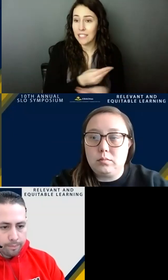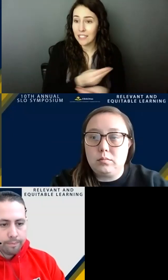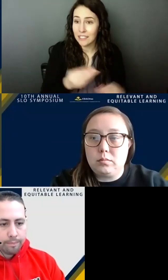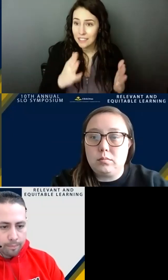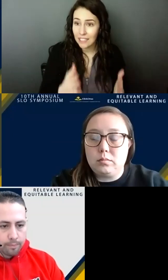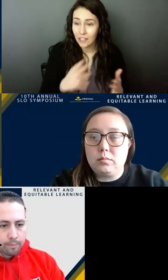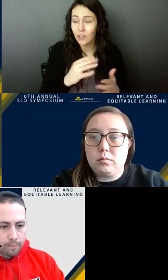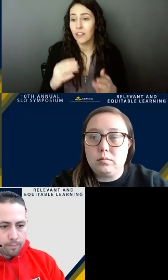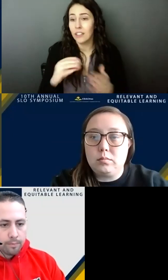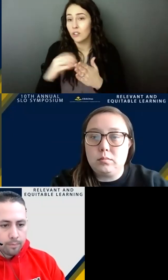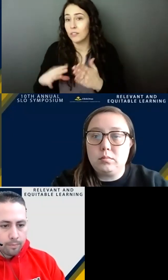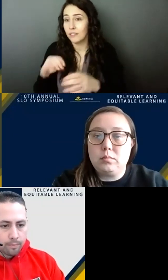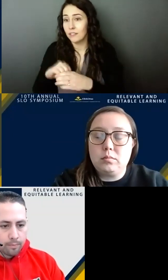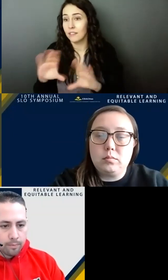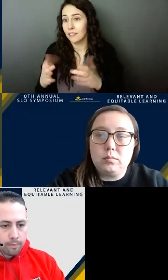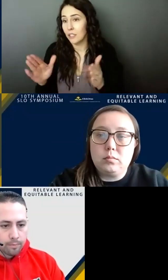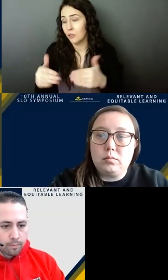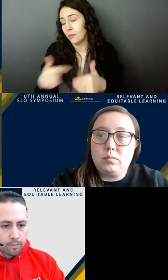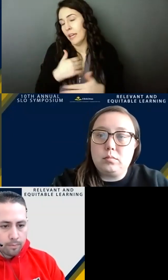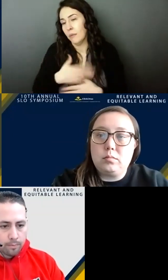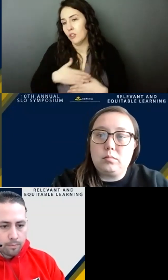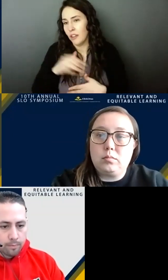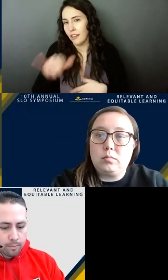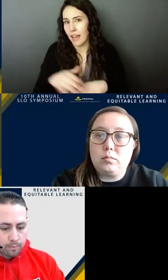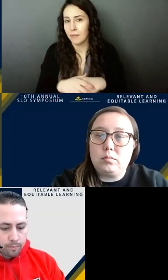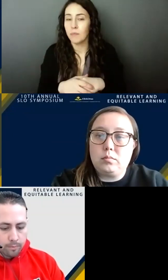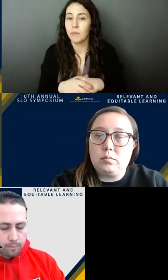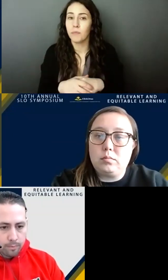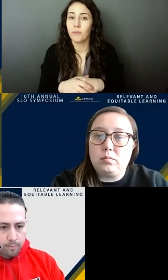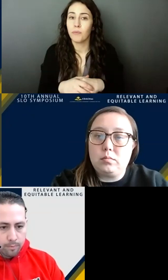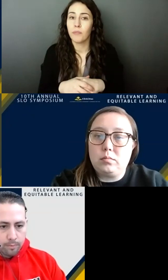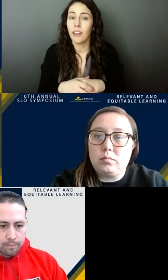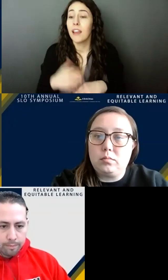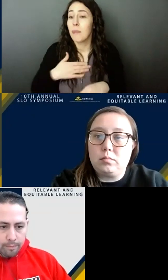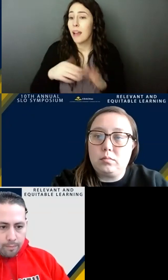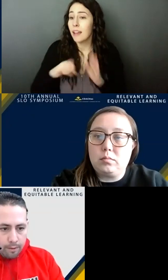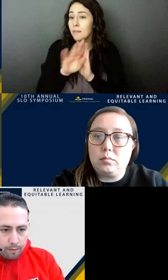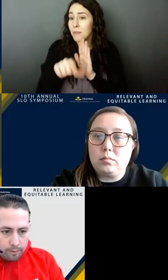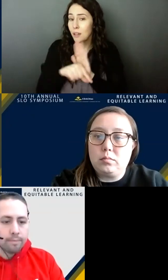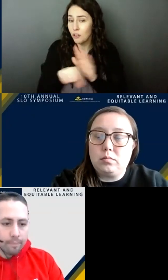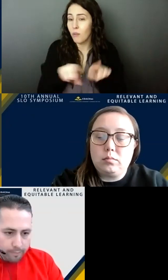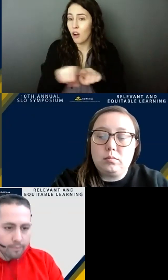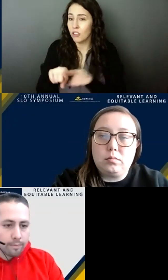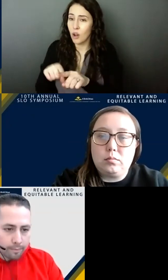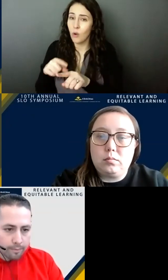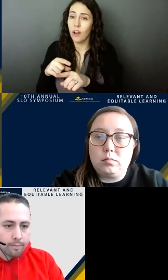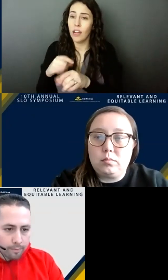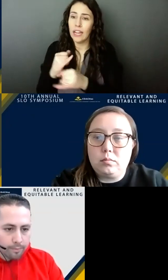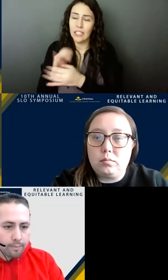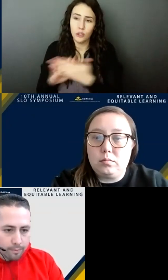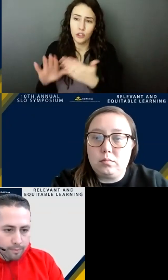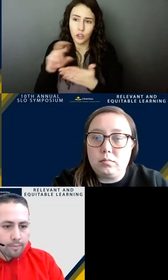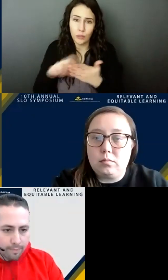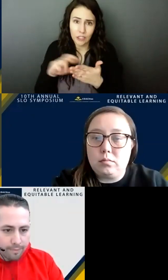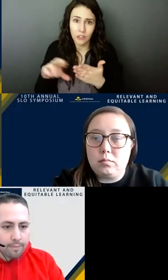that. So to the disaggregation point, so my background is also in institutional research, and I'm a social scientist, a sociologist by